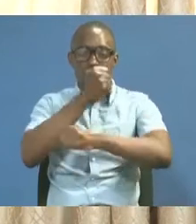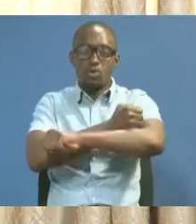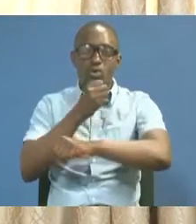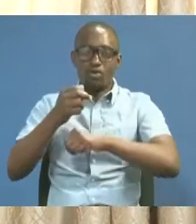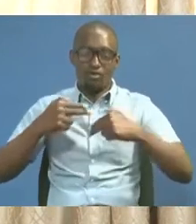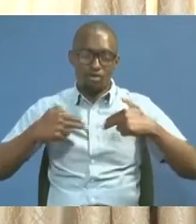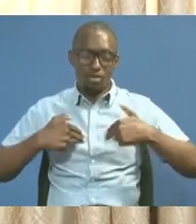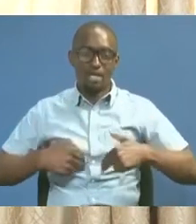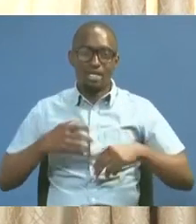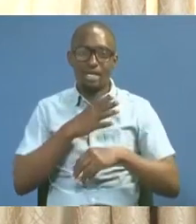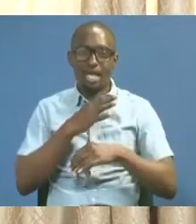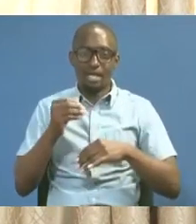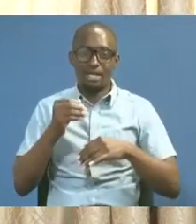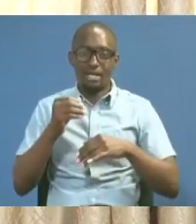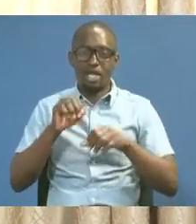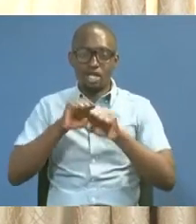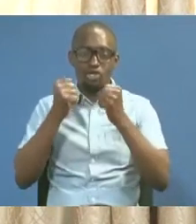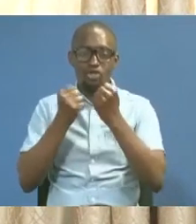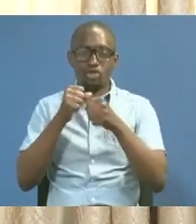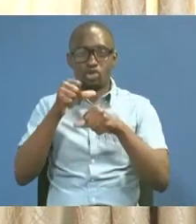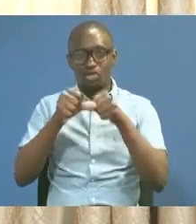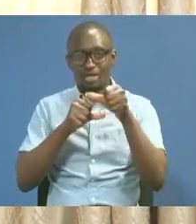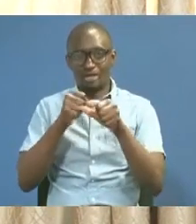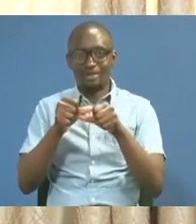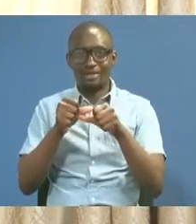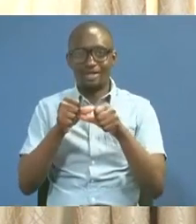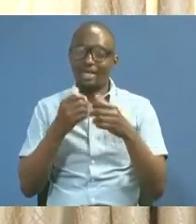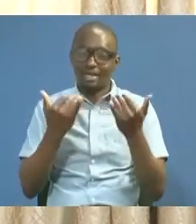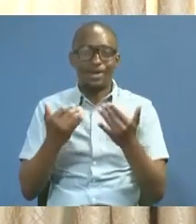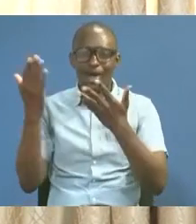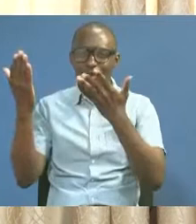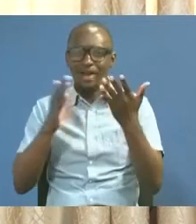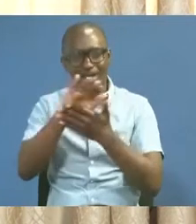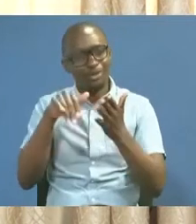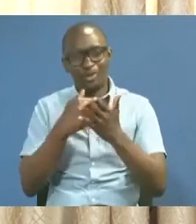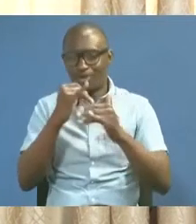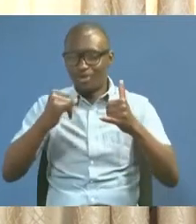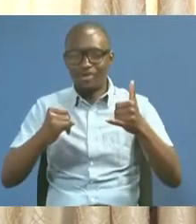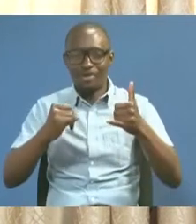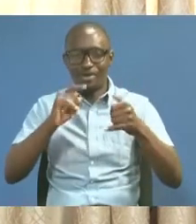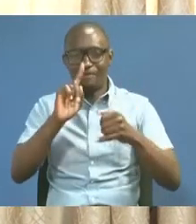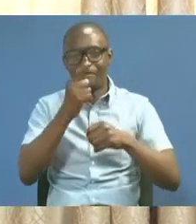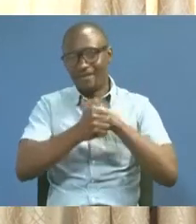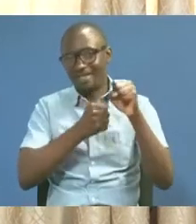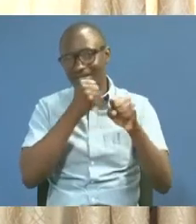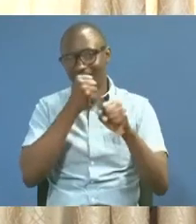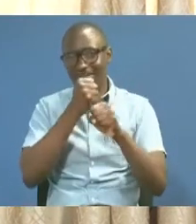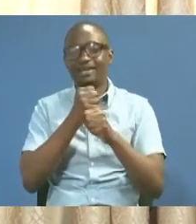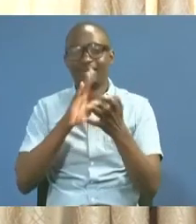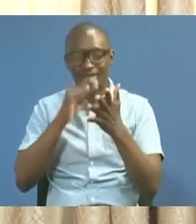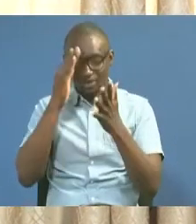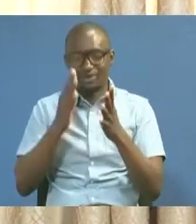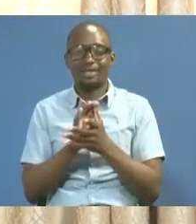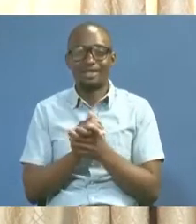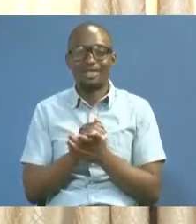Sciences. I take this opportunity to welcome all our first year students to Kenyatta University, and in particular, the